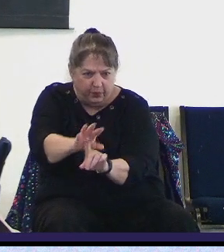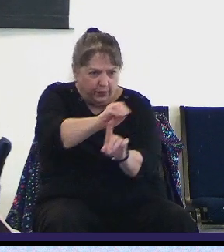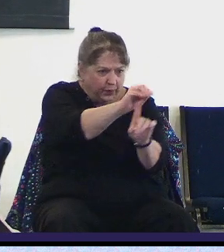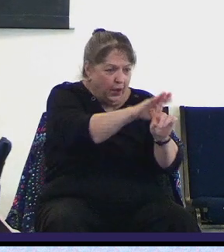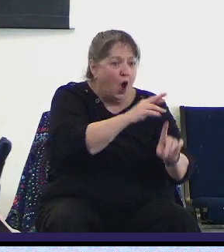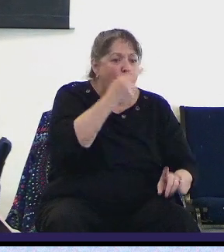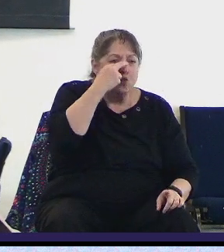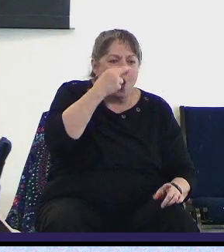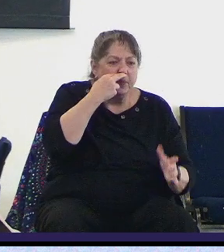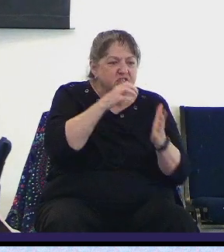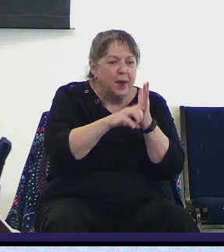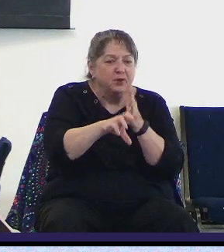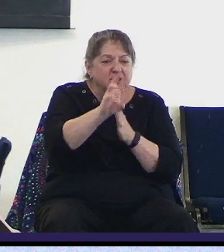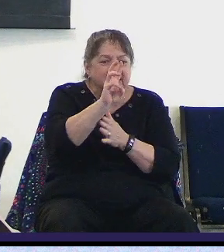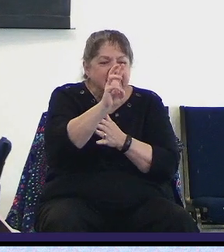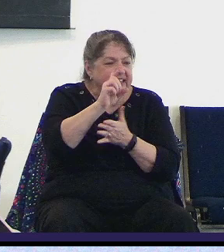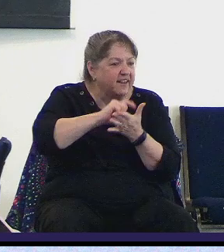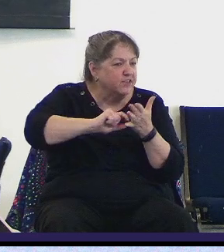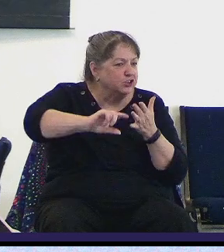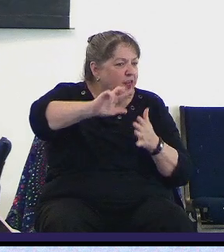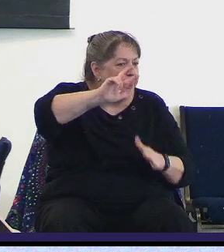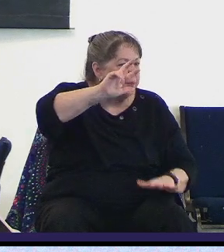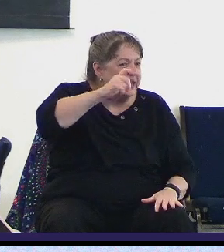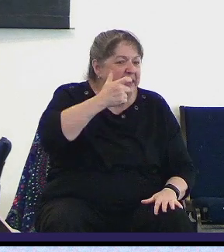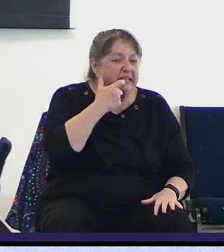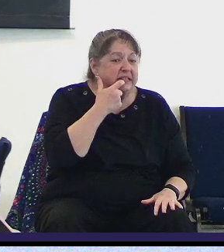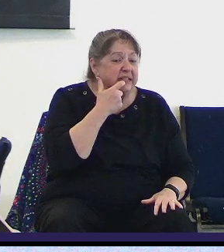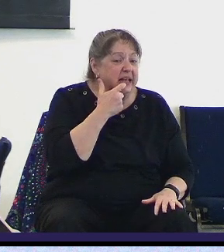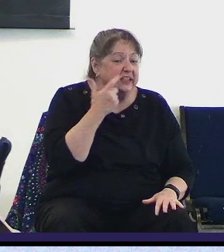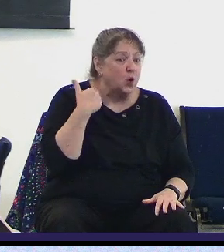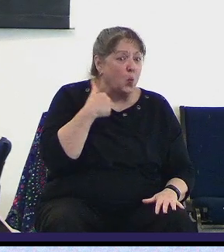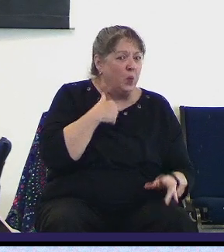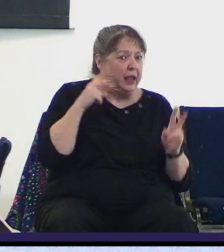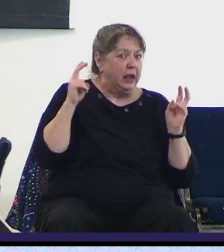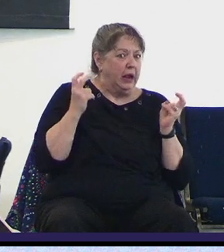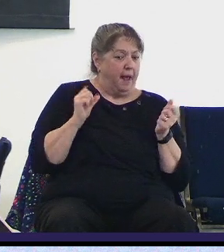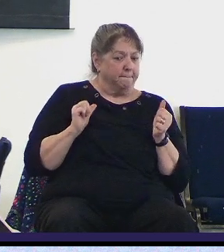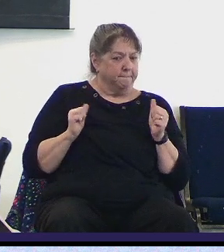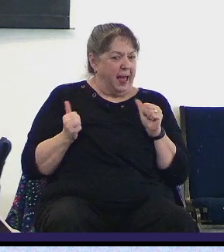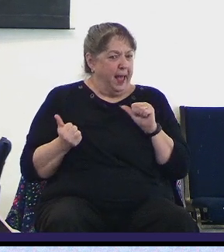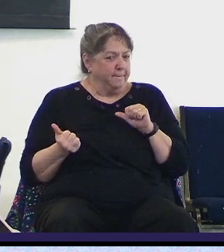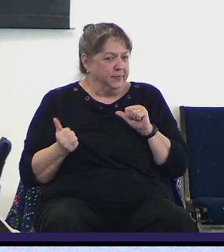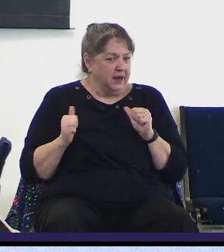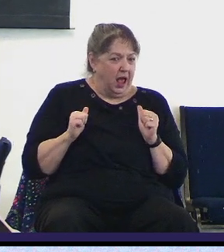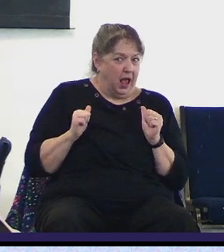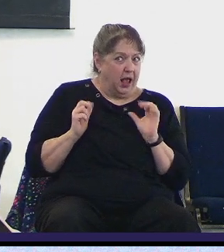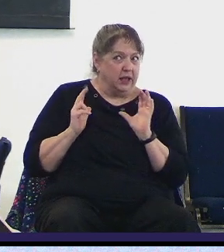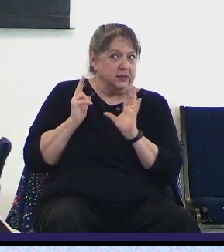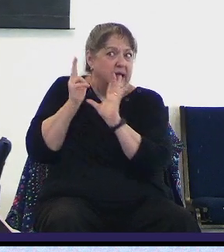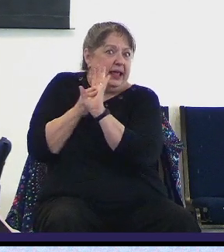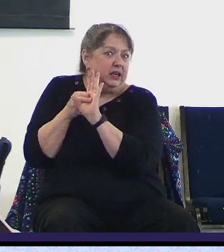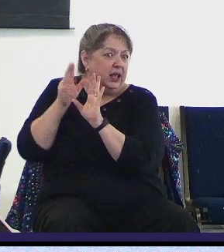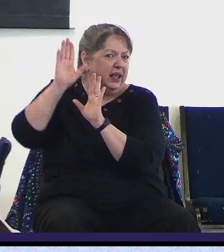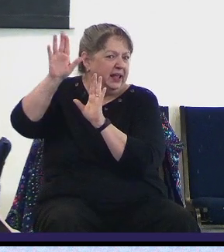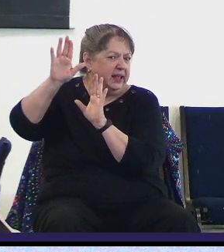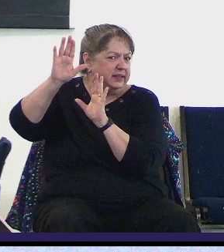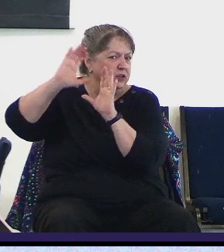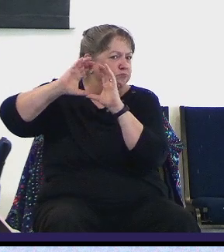3 talks about that, where it says that we have been baptized into the body of Christ.